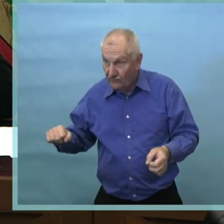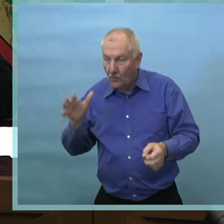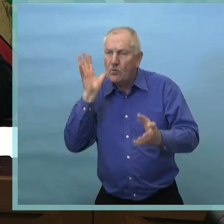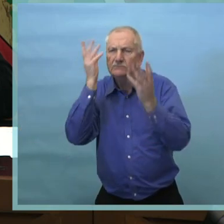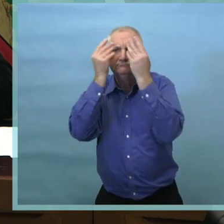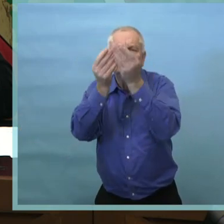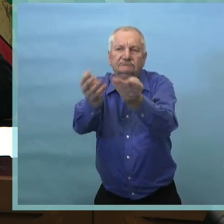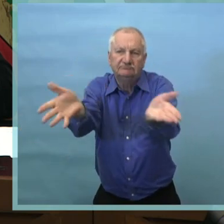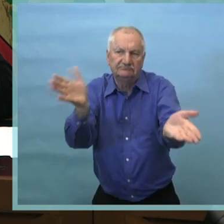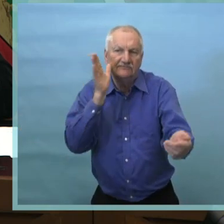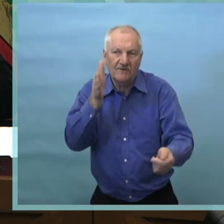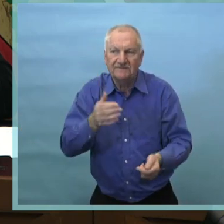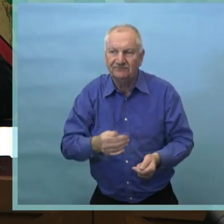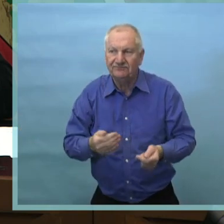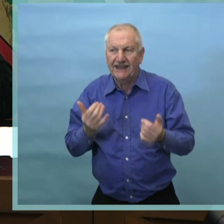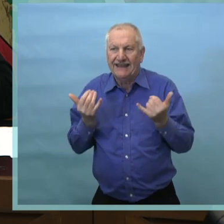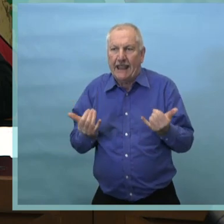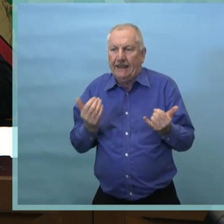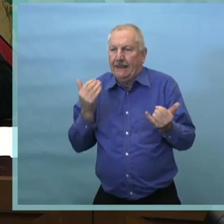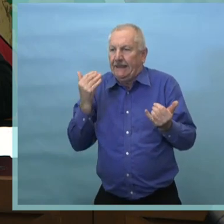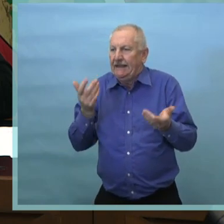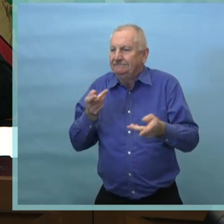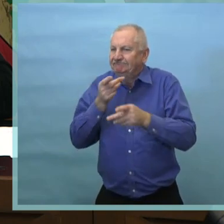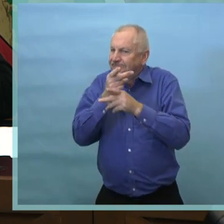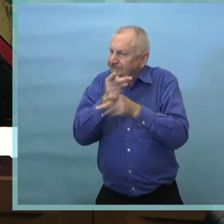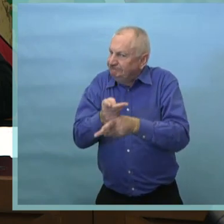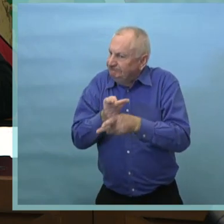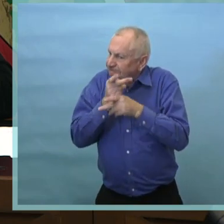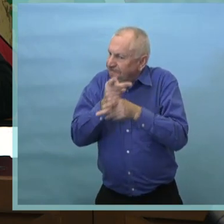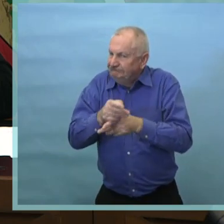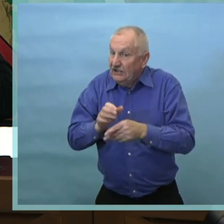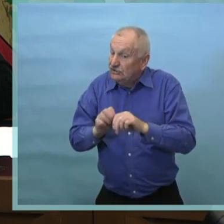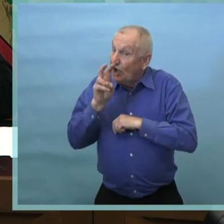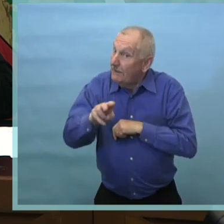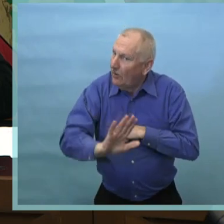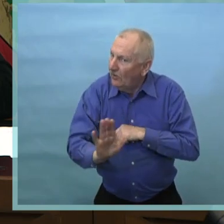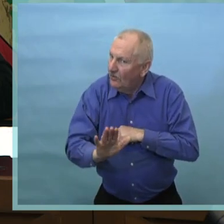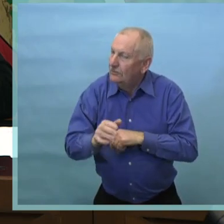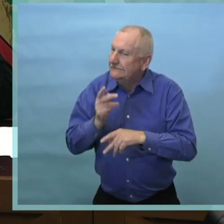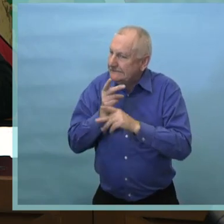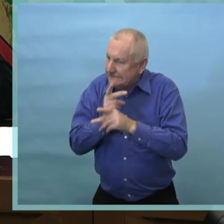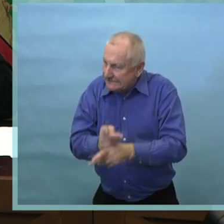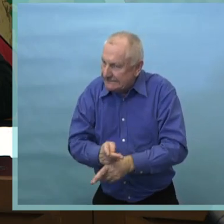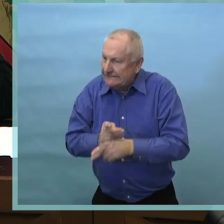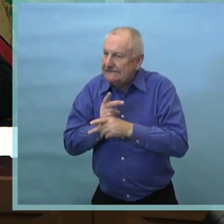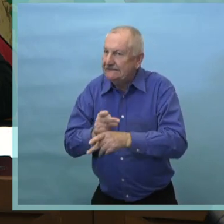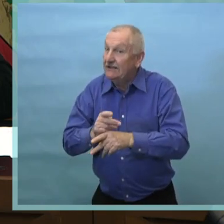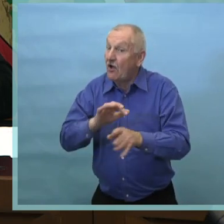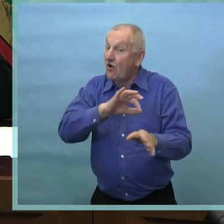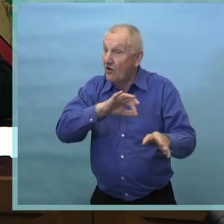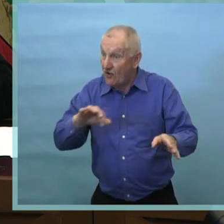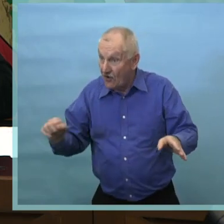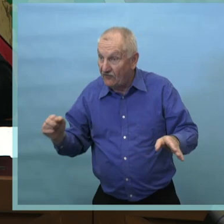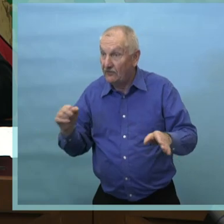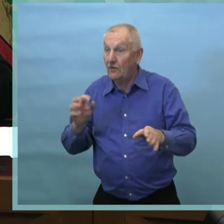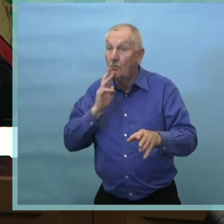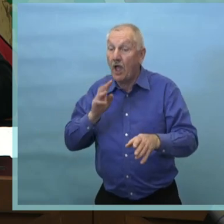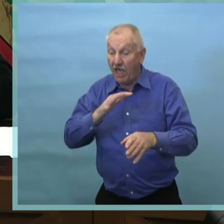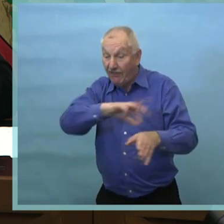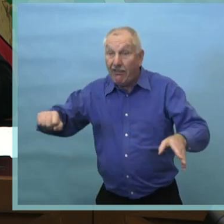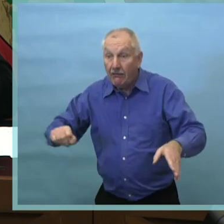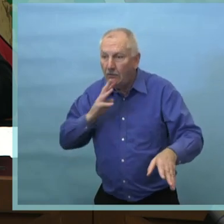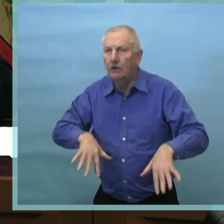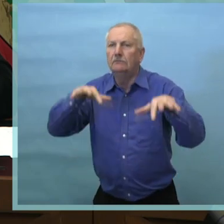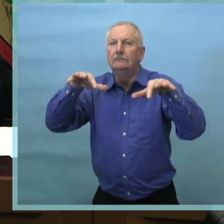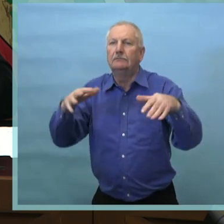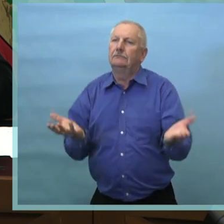always use, an abundance of caution, because if we take it down prematurely and then the river all of a sudden starts coming up because